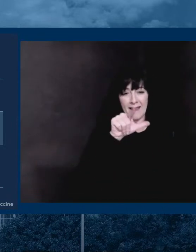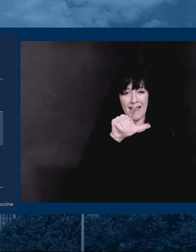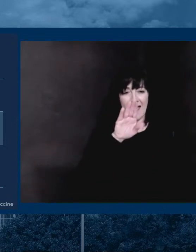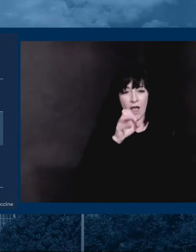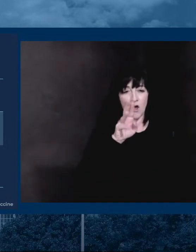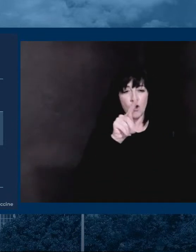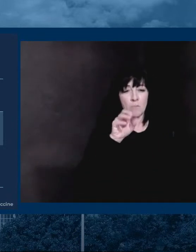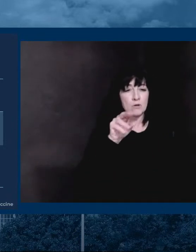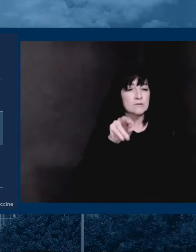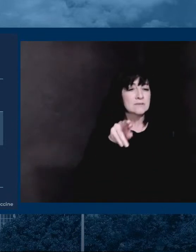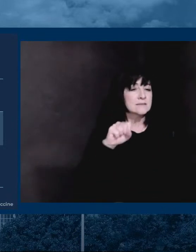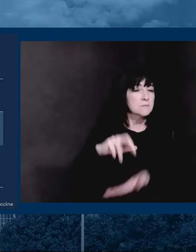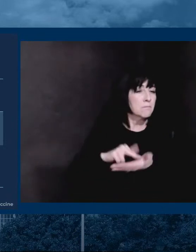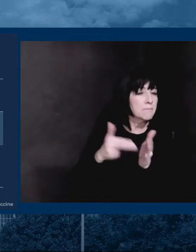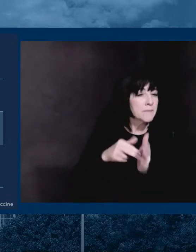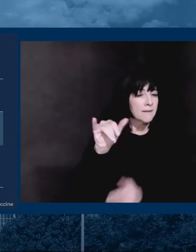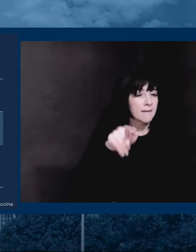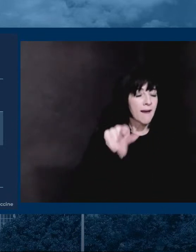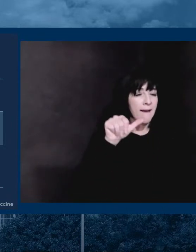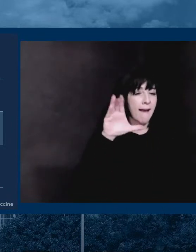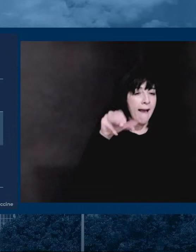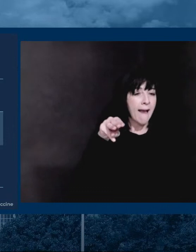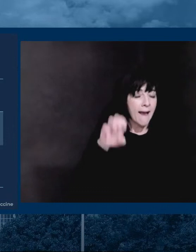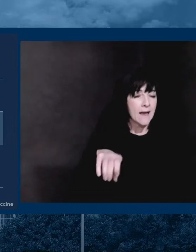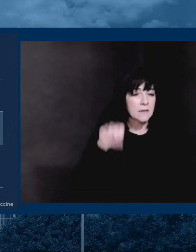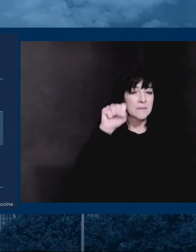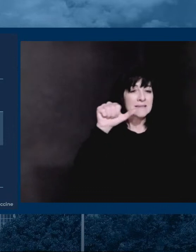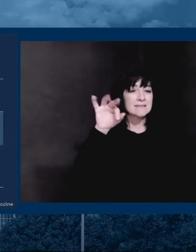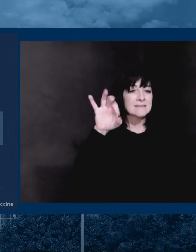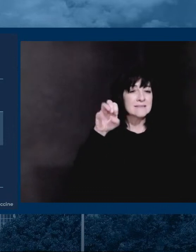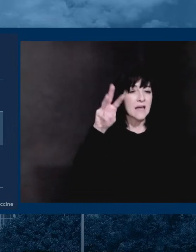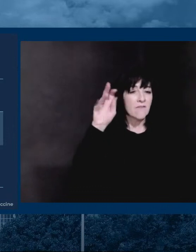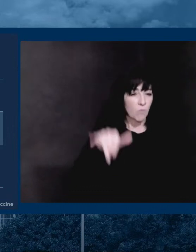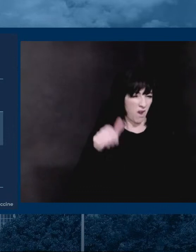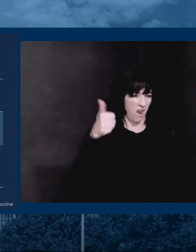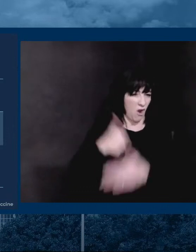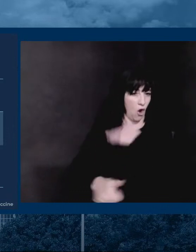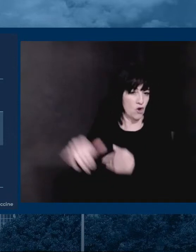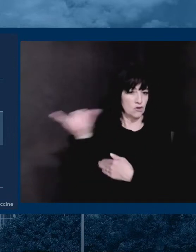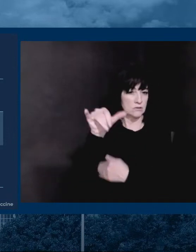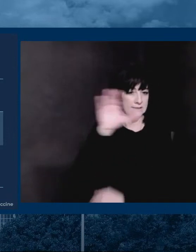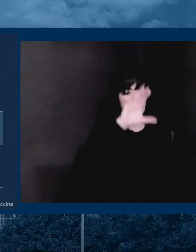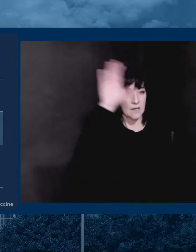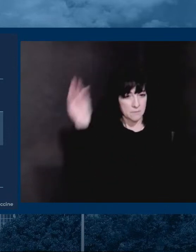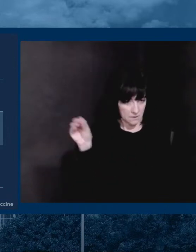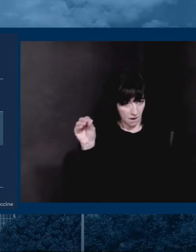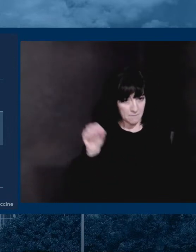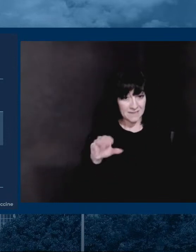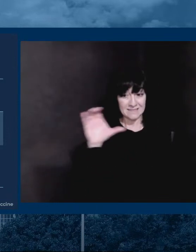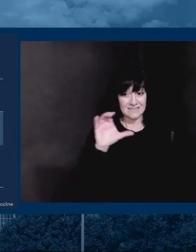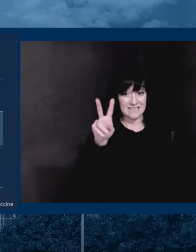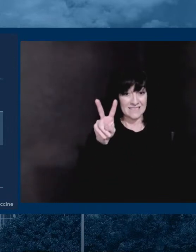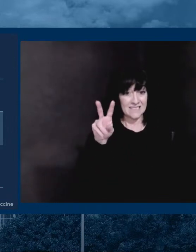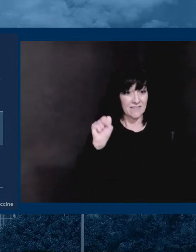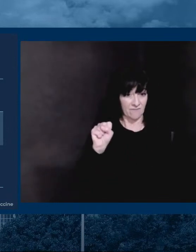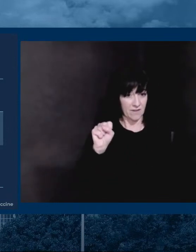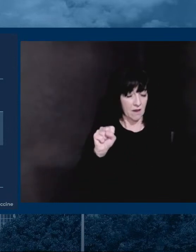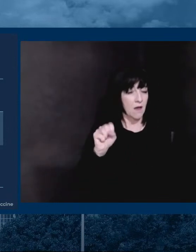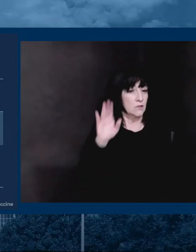Acme and Safeway, as well as CVS, which is anticipated to go live on the